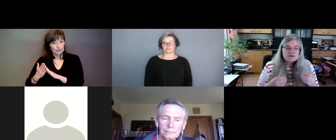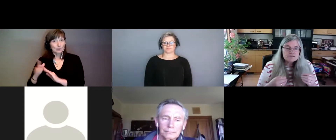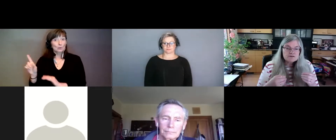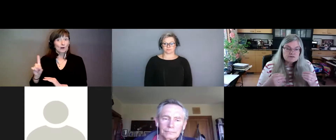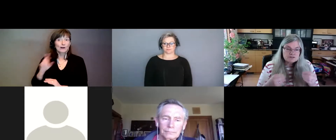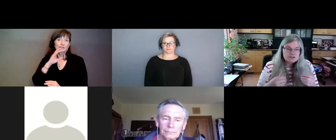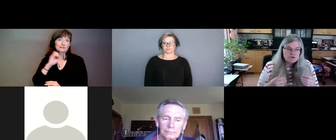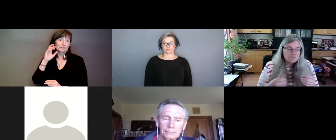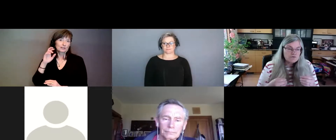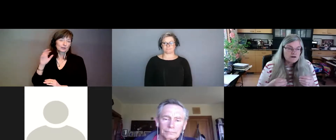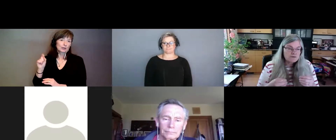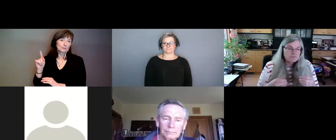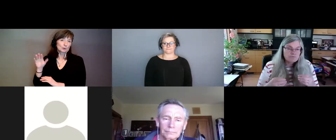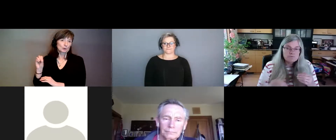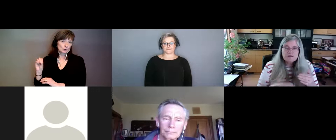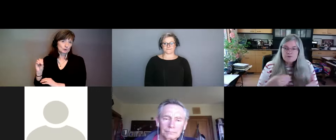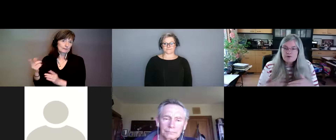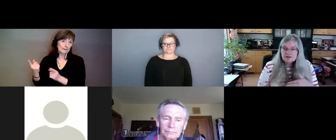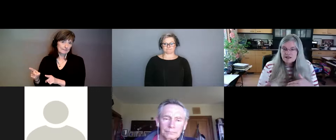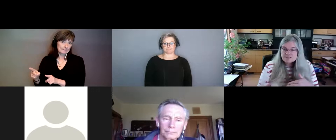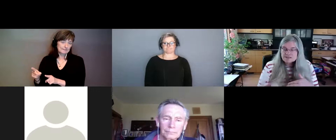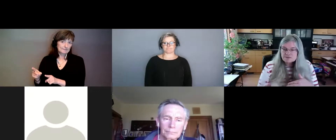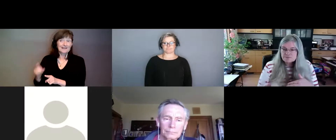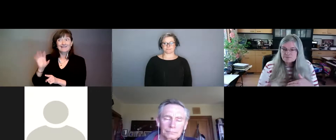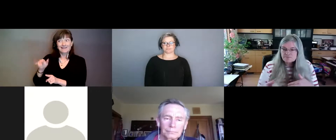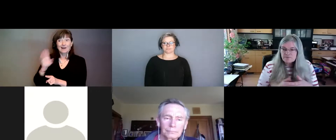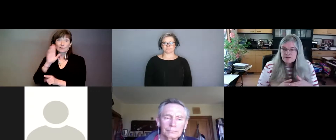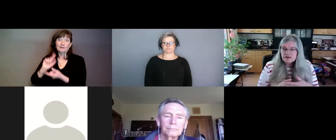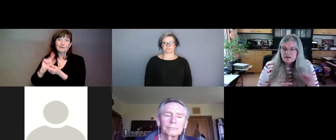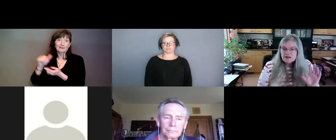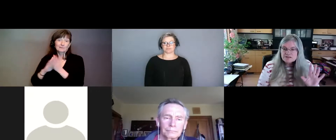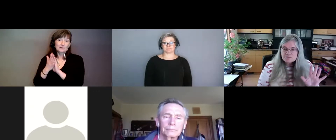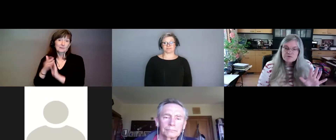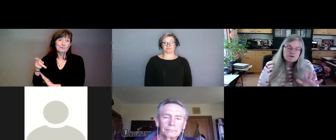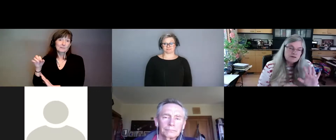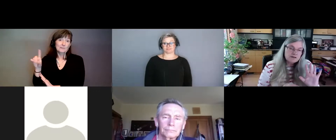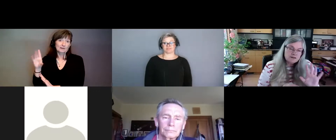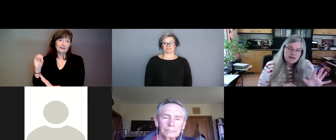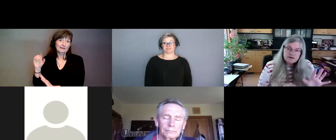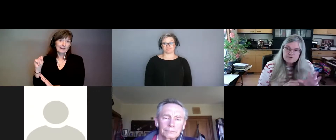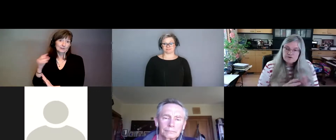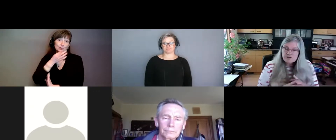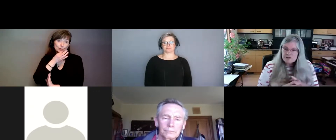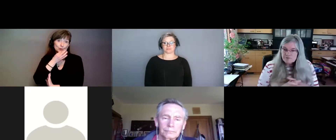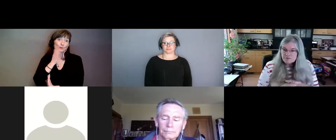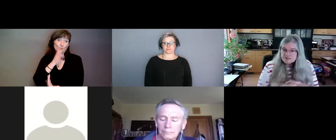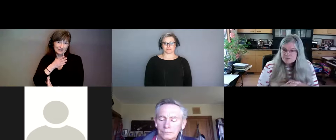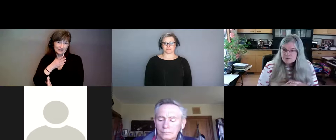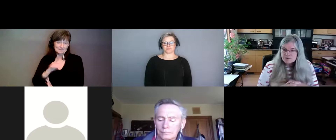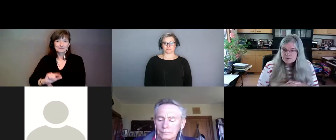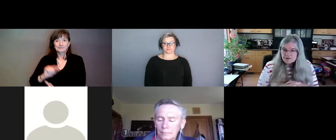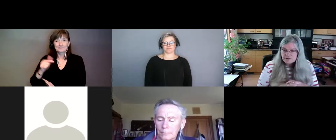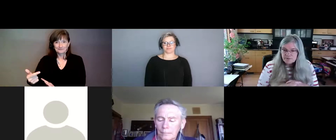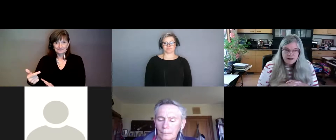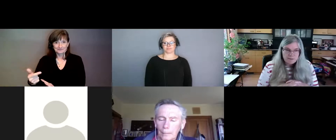That show will become a podcast soon. So, and you cannot throw your granny off a bus. We